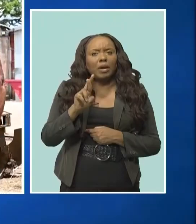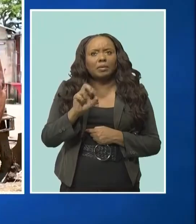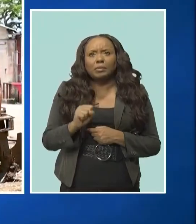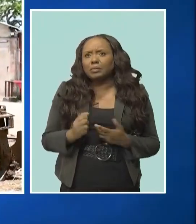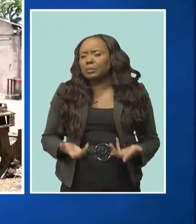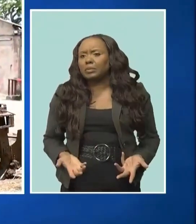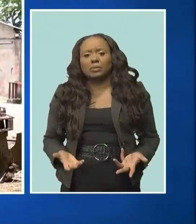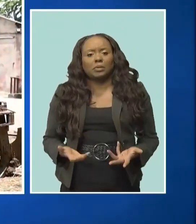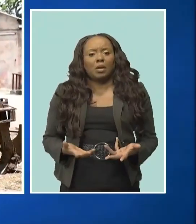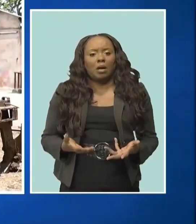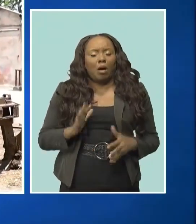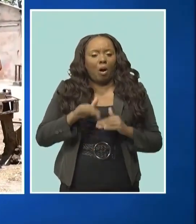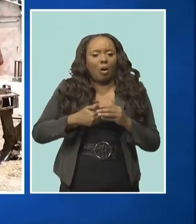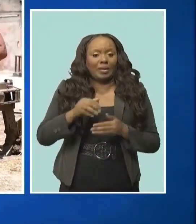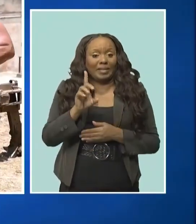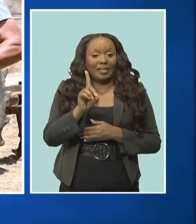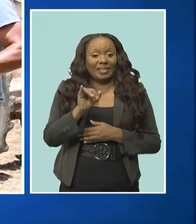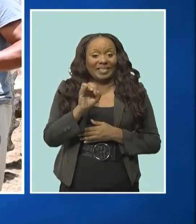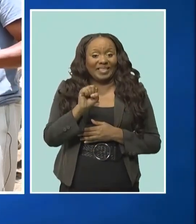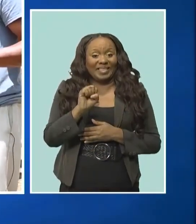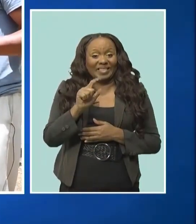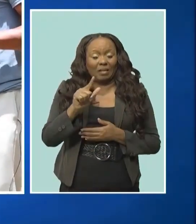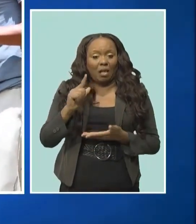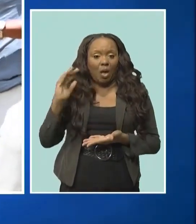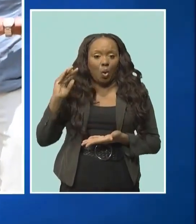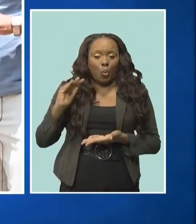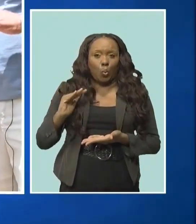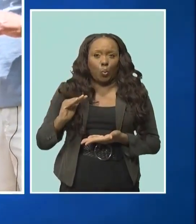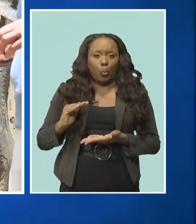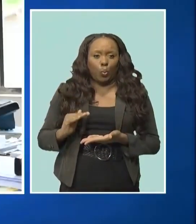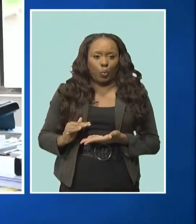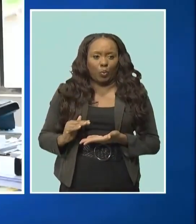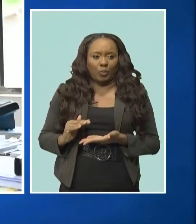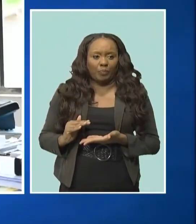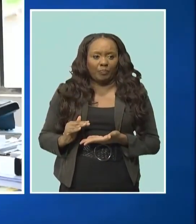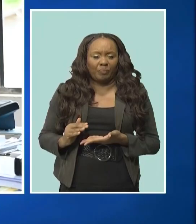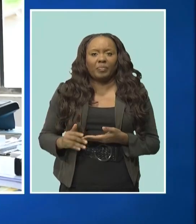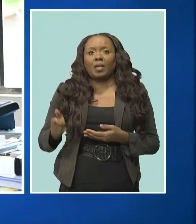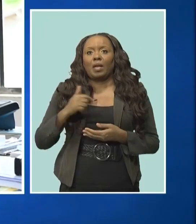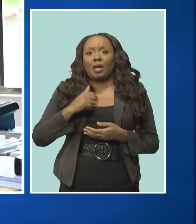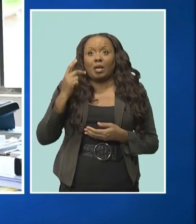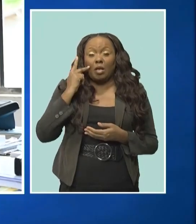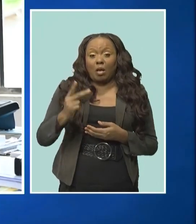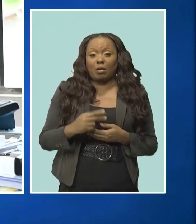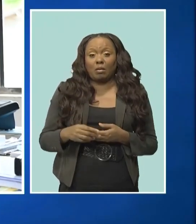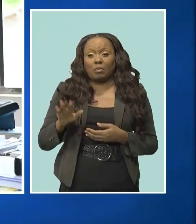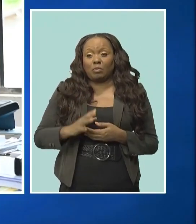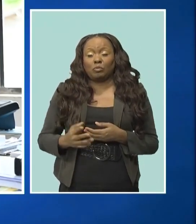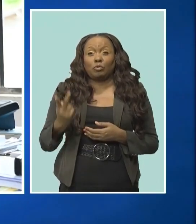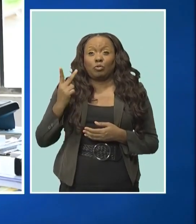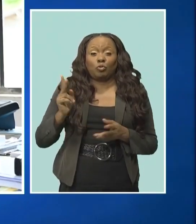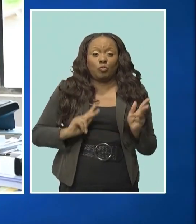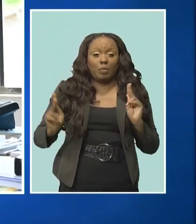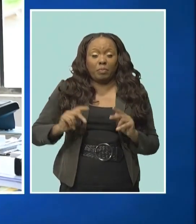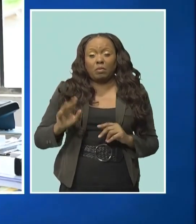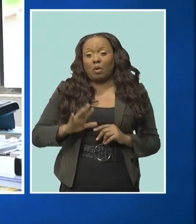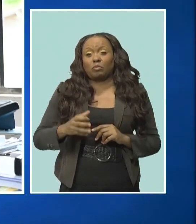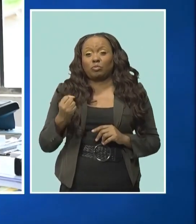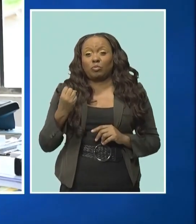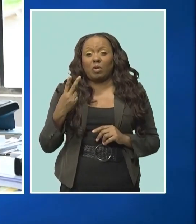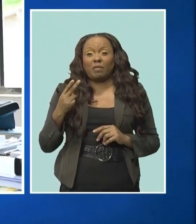of diesel. And in one case, I encountered 2 people after the hour 12 or 12:30 in the